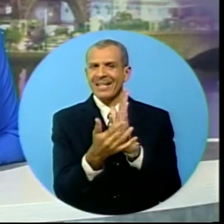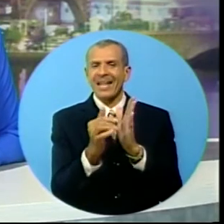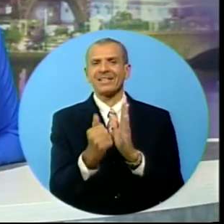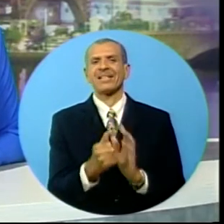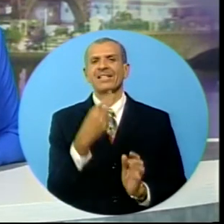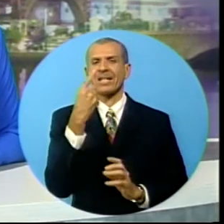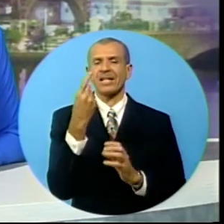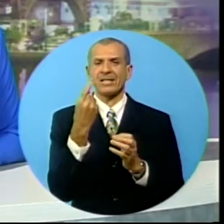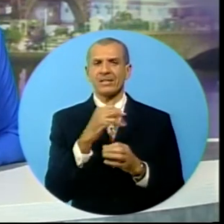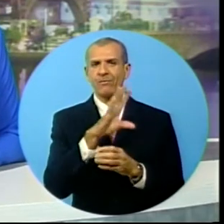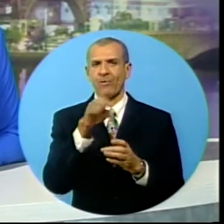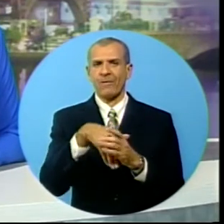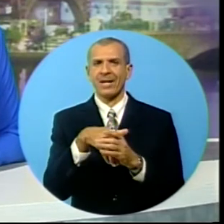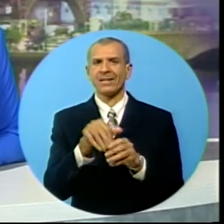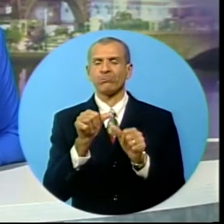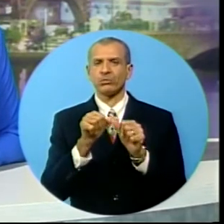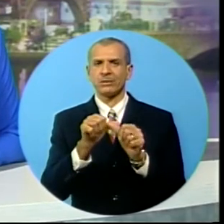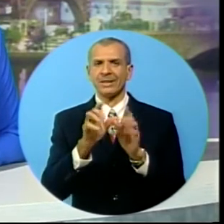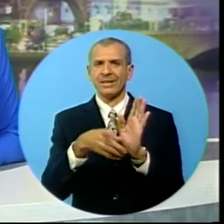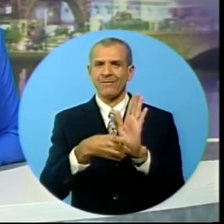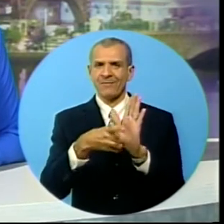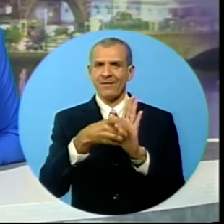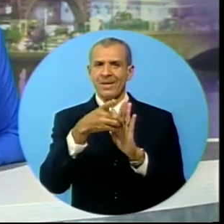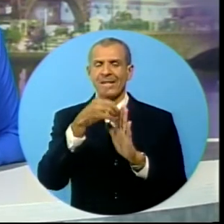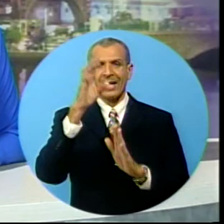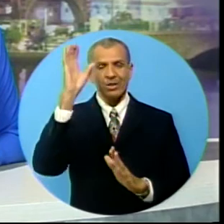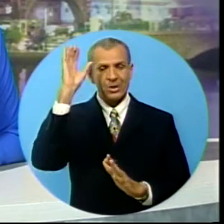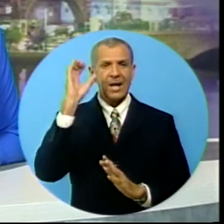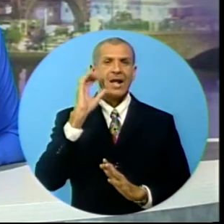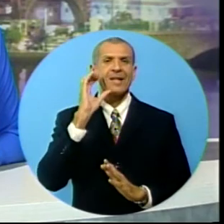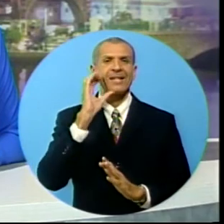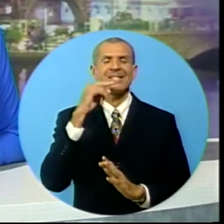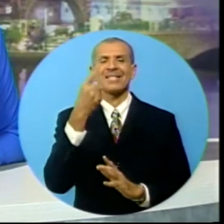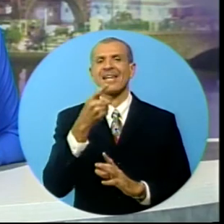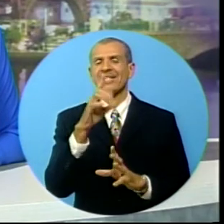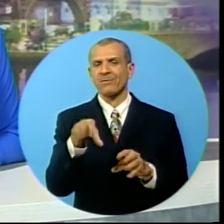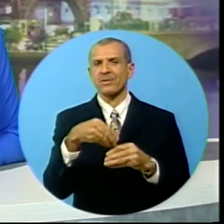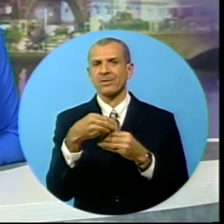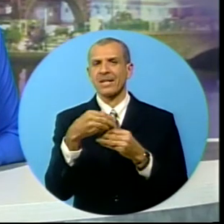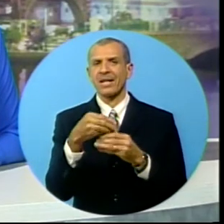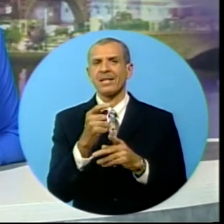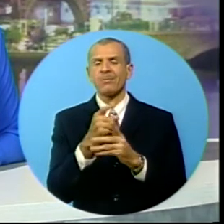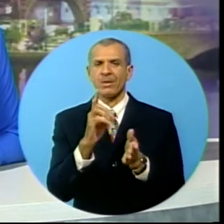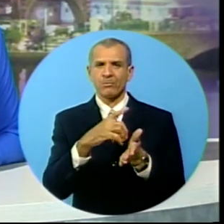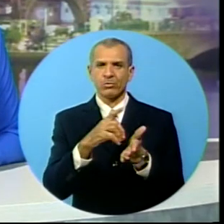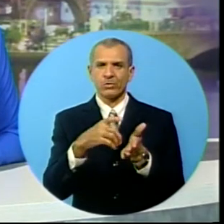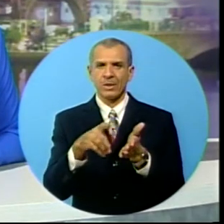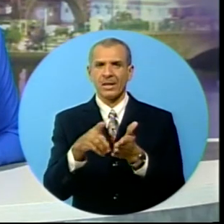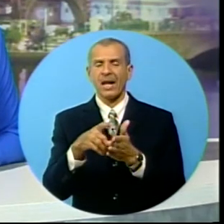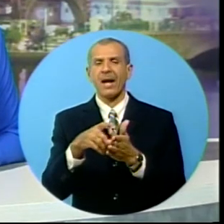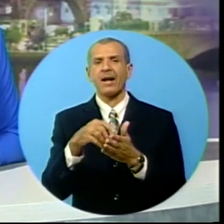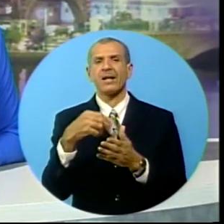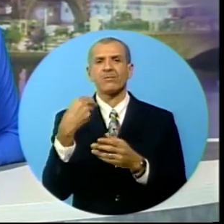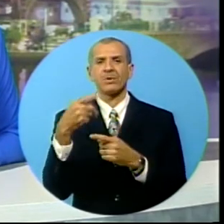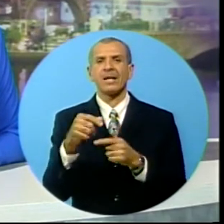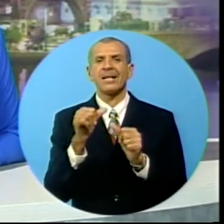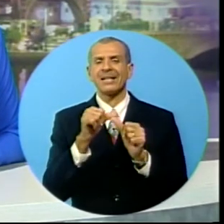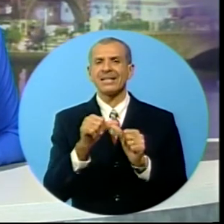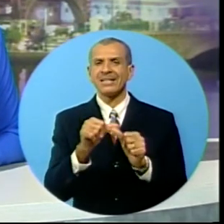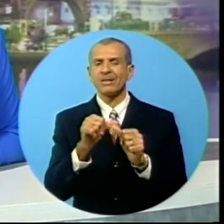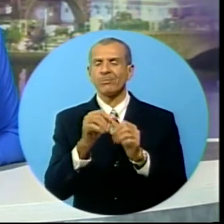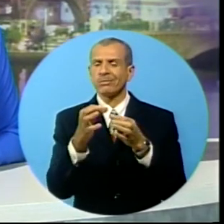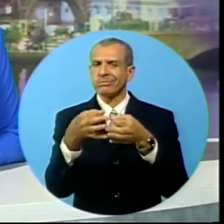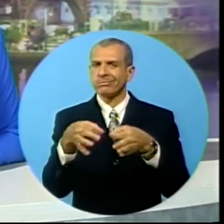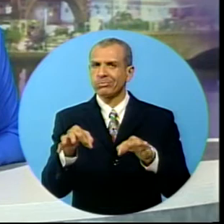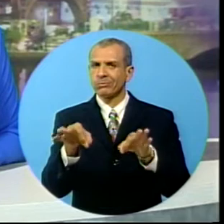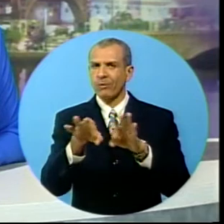innovation plays in sustainable development. Ms. Chandler says preserving and accessing information and documentary heritage continue to be